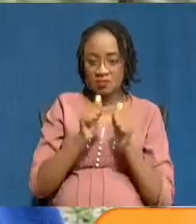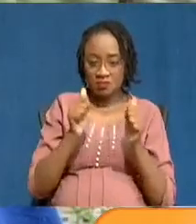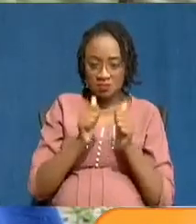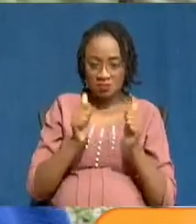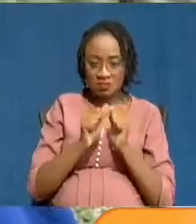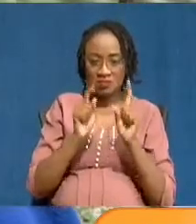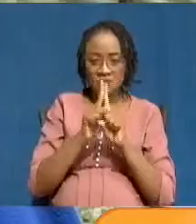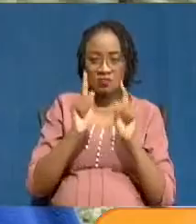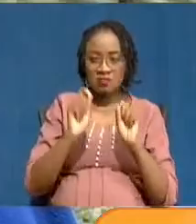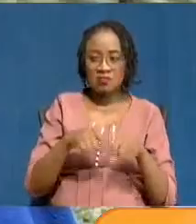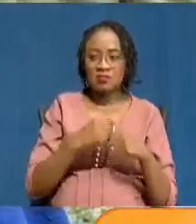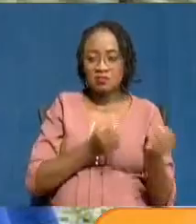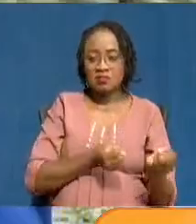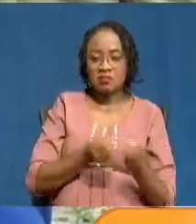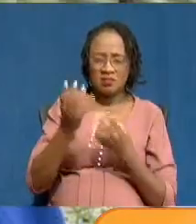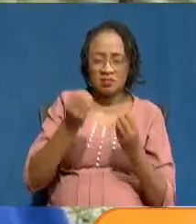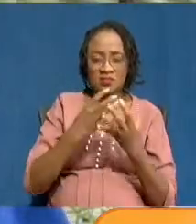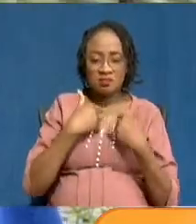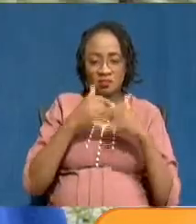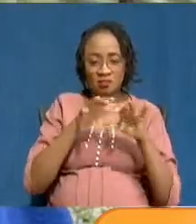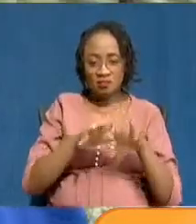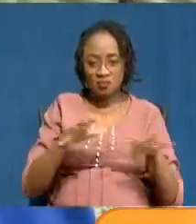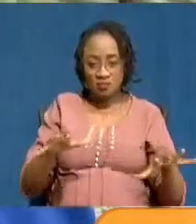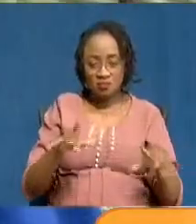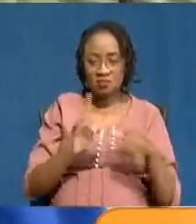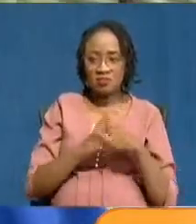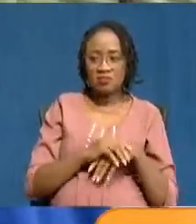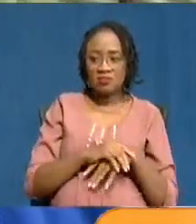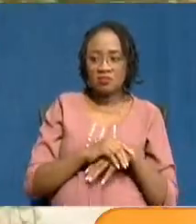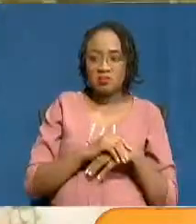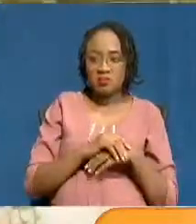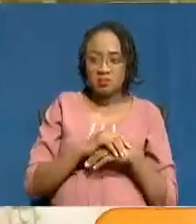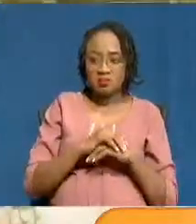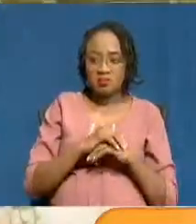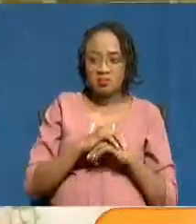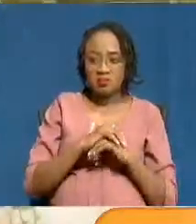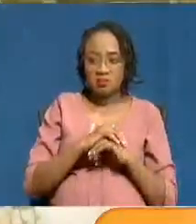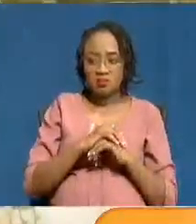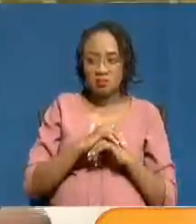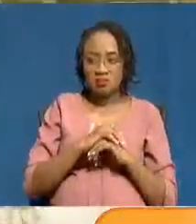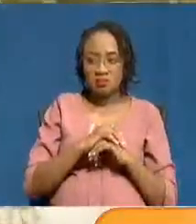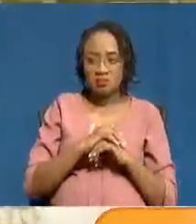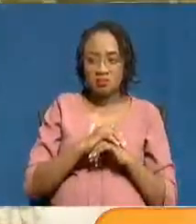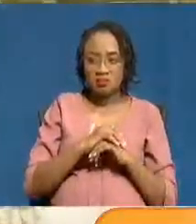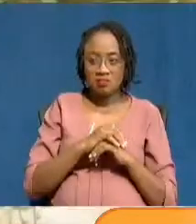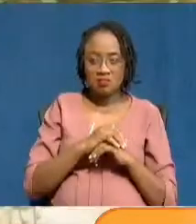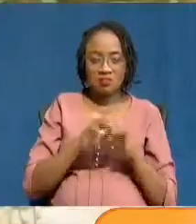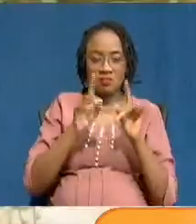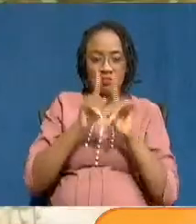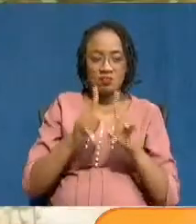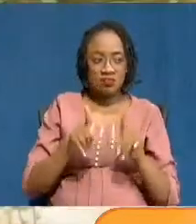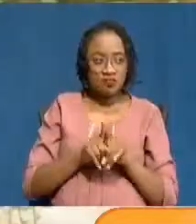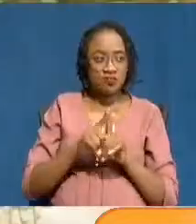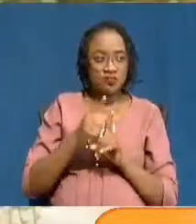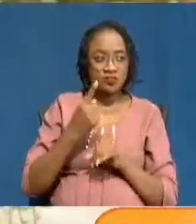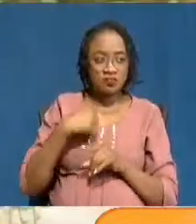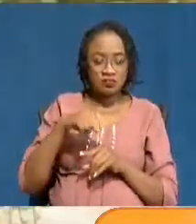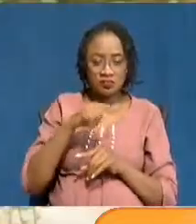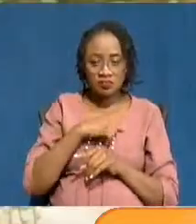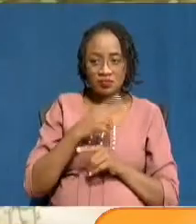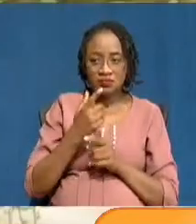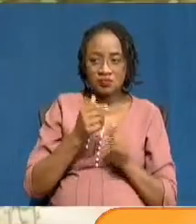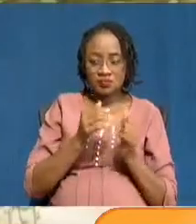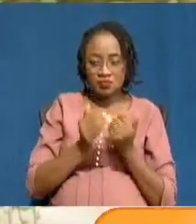naweza kuzipereka, iko na market. Iko na market sana. We have helped her save much in terms